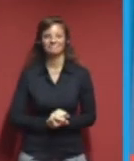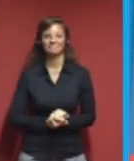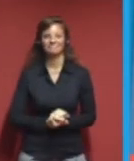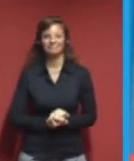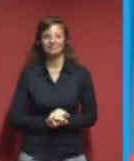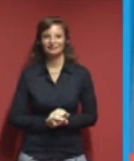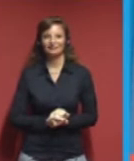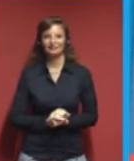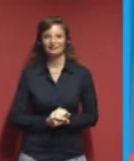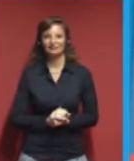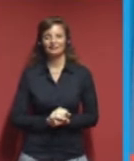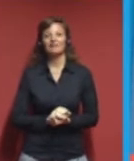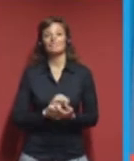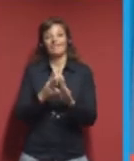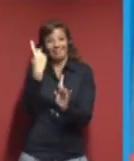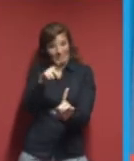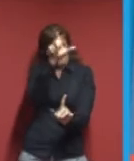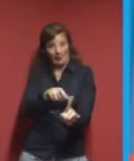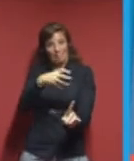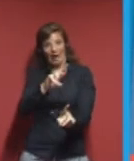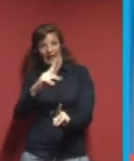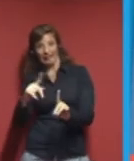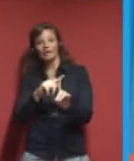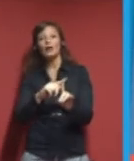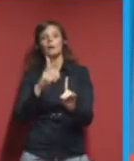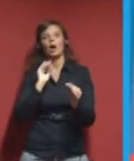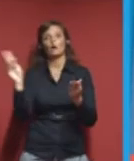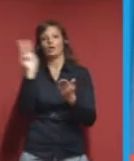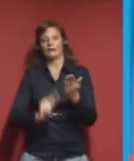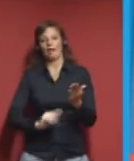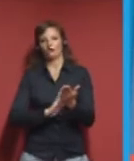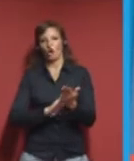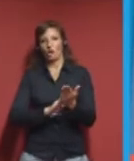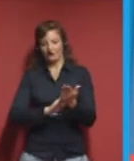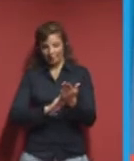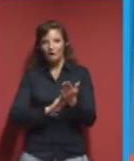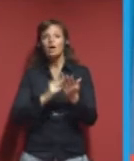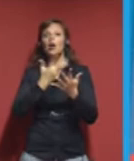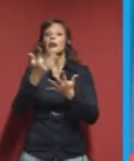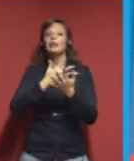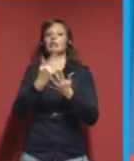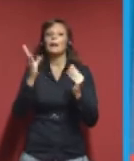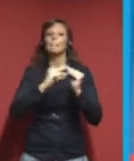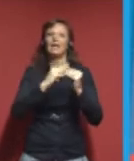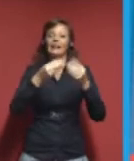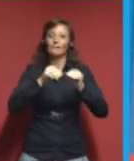Editor of Main Magazine, contributor and editor of Boing Boing, and so many other things. Come on, up to you.